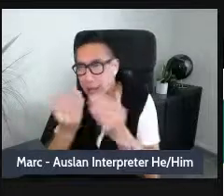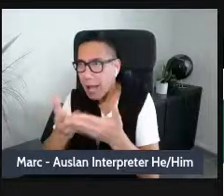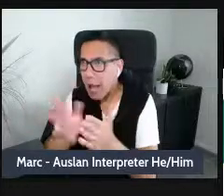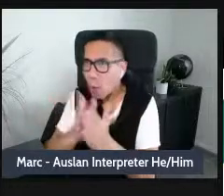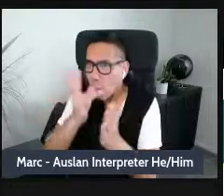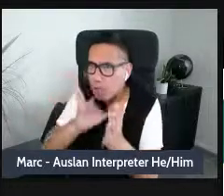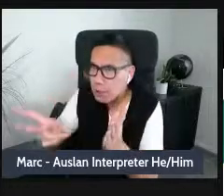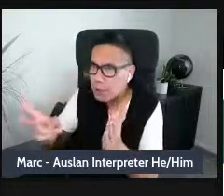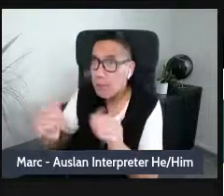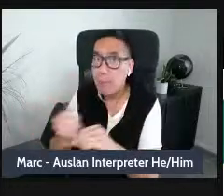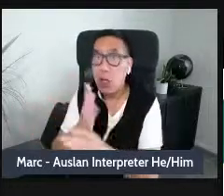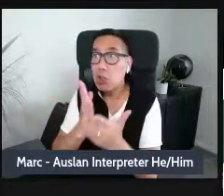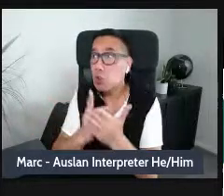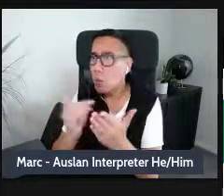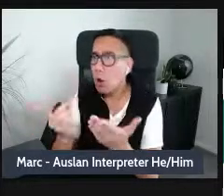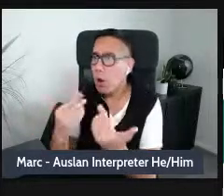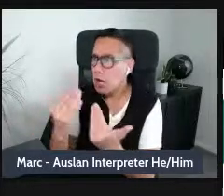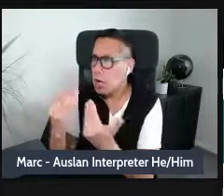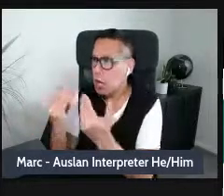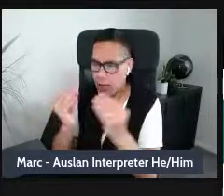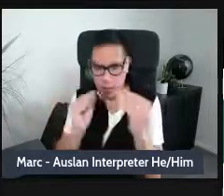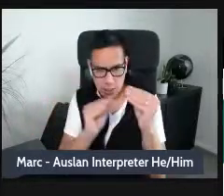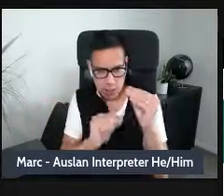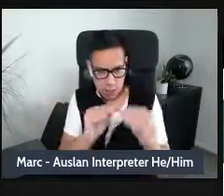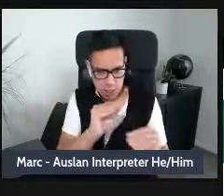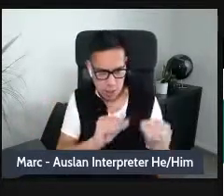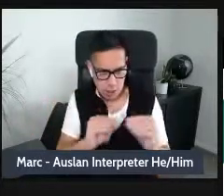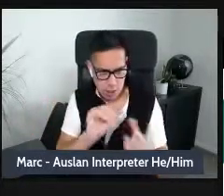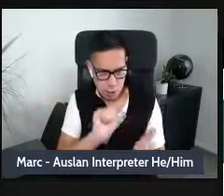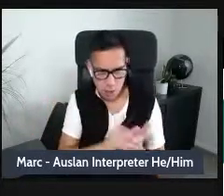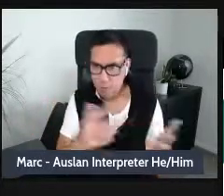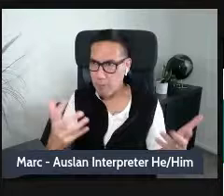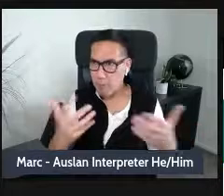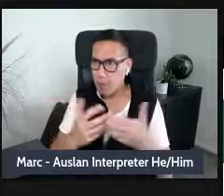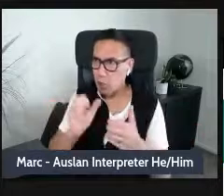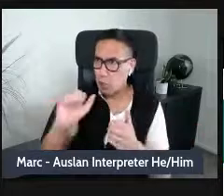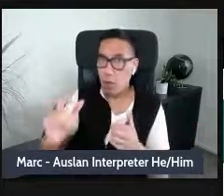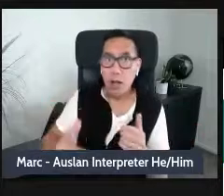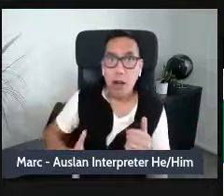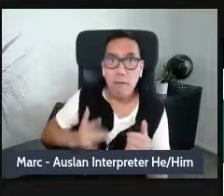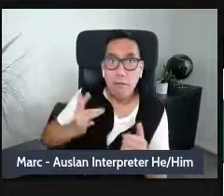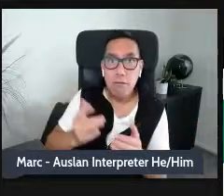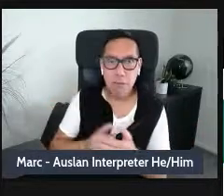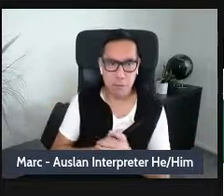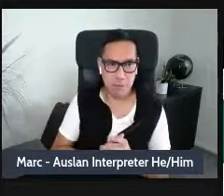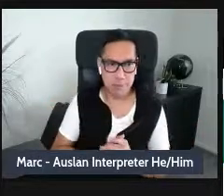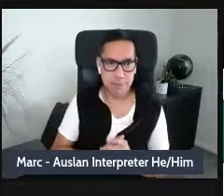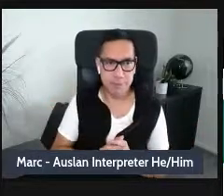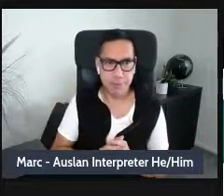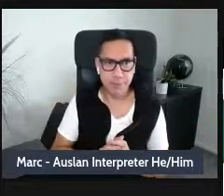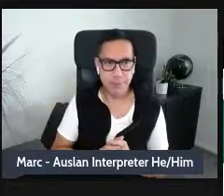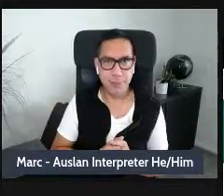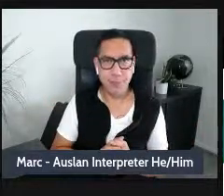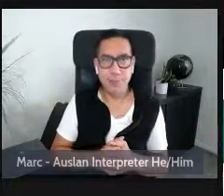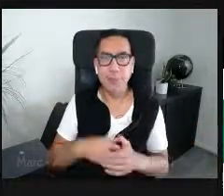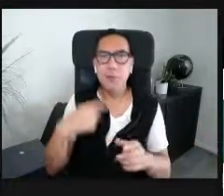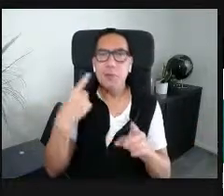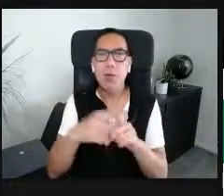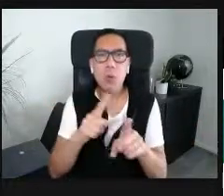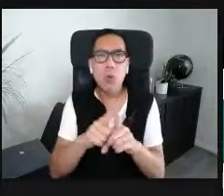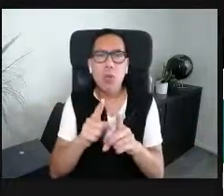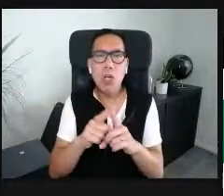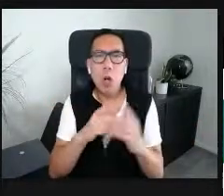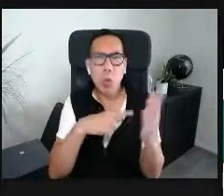tailor that plan to fit the way you live your life. We also made written resources that